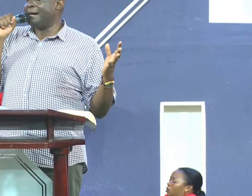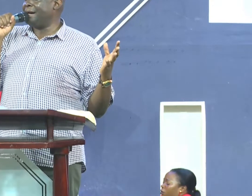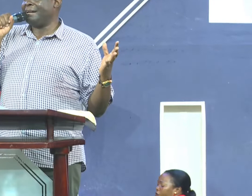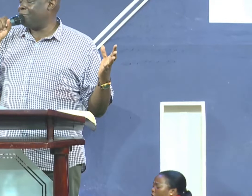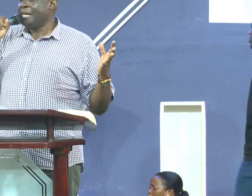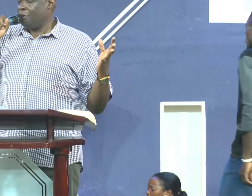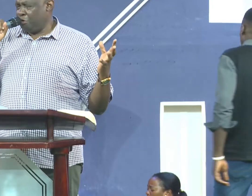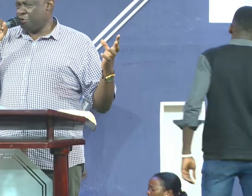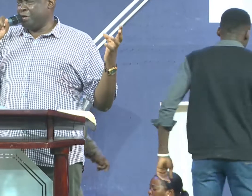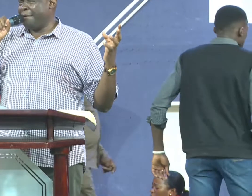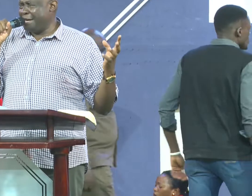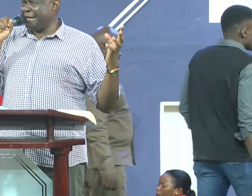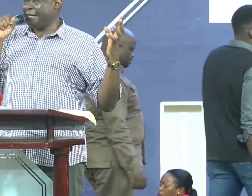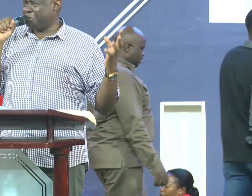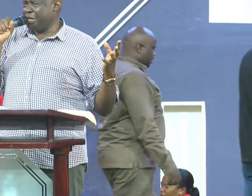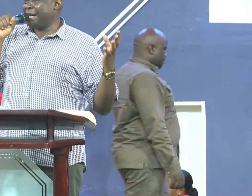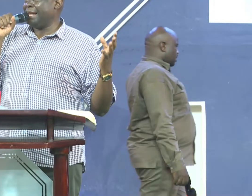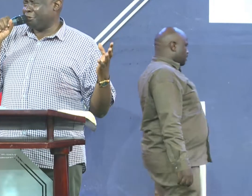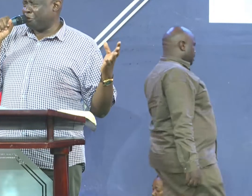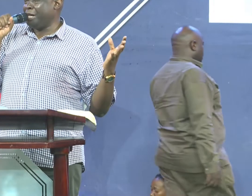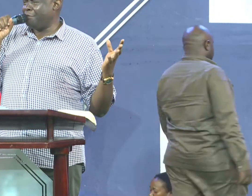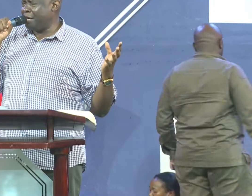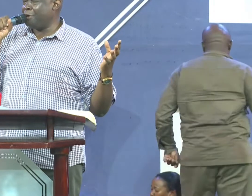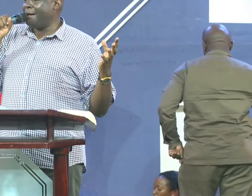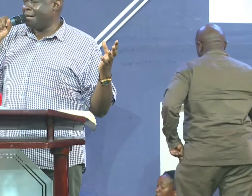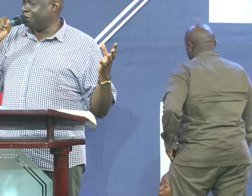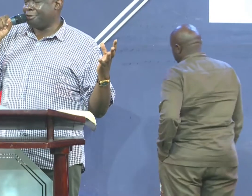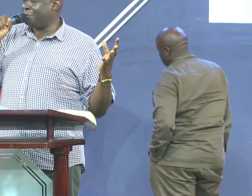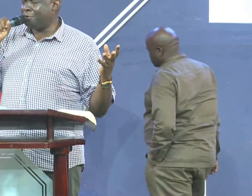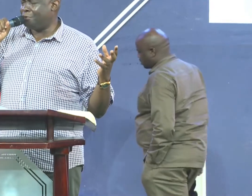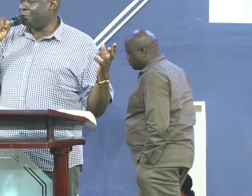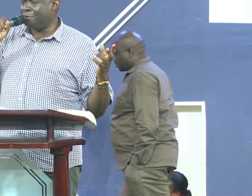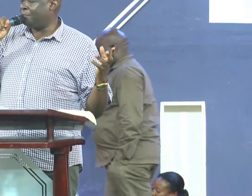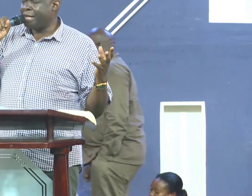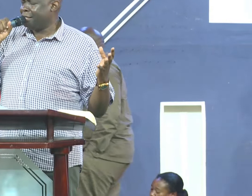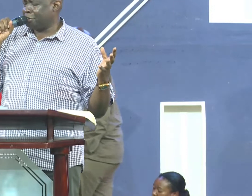g'omukama okulaba engeri z'oyagala tukulemberemu abantu bo